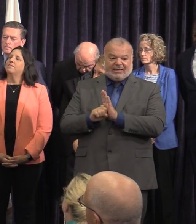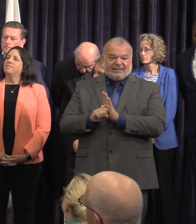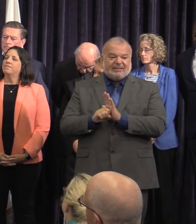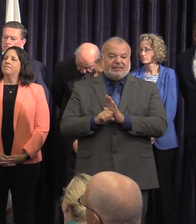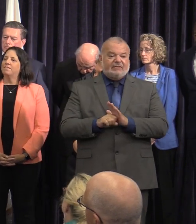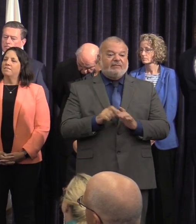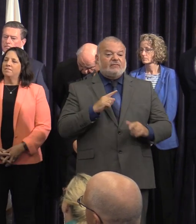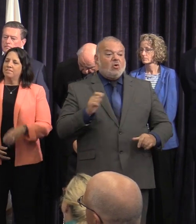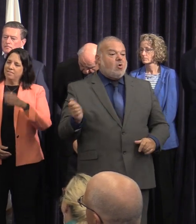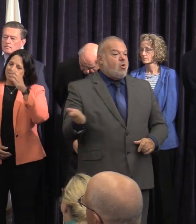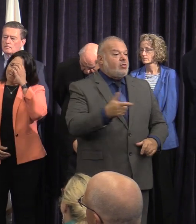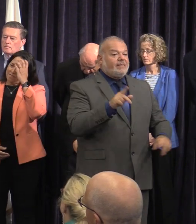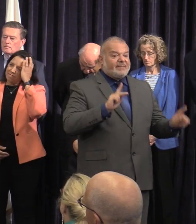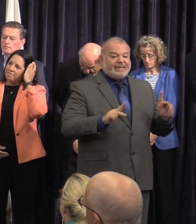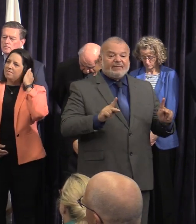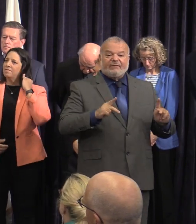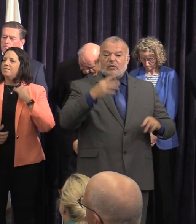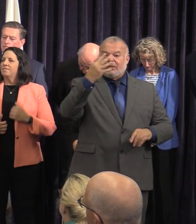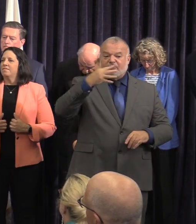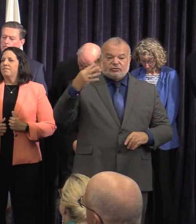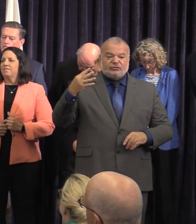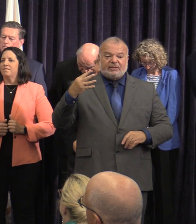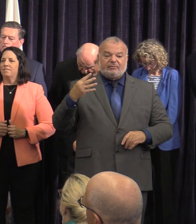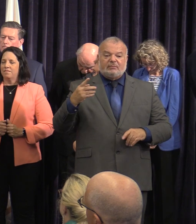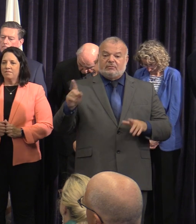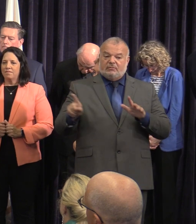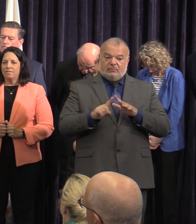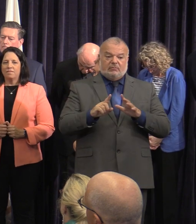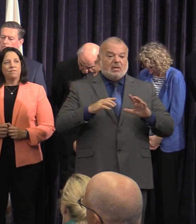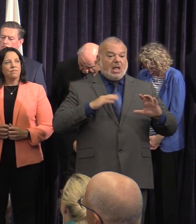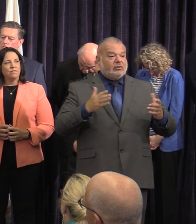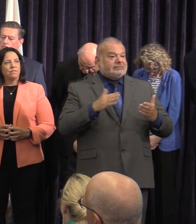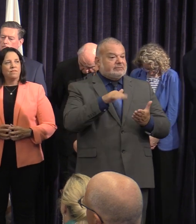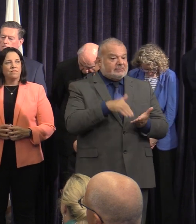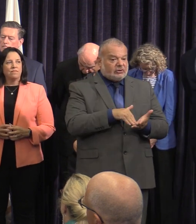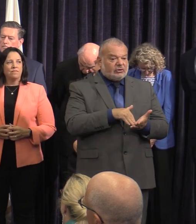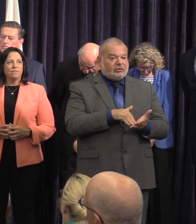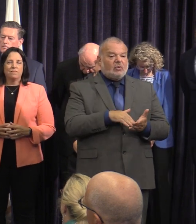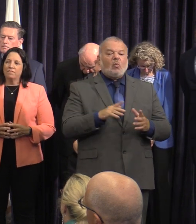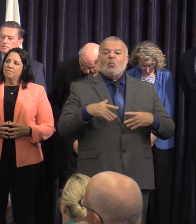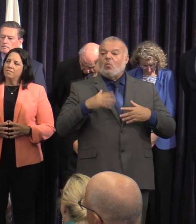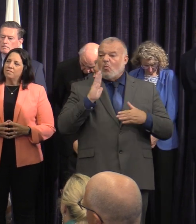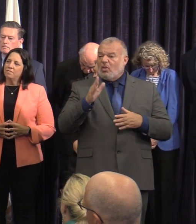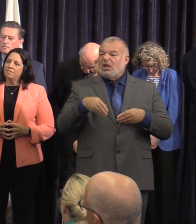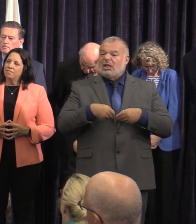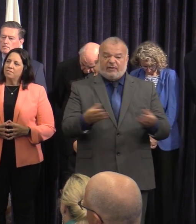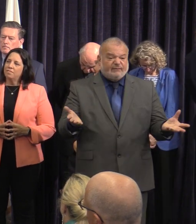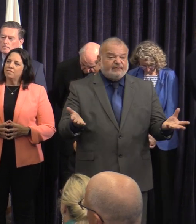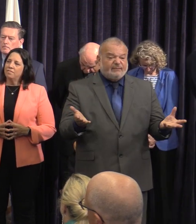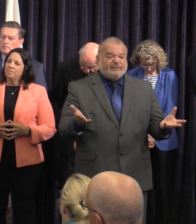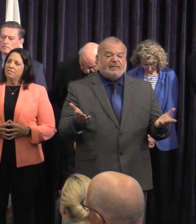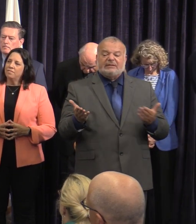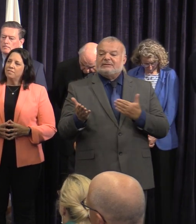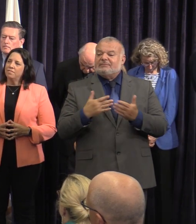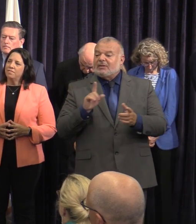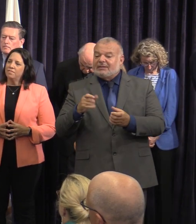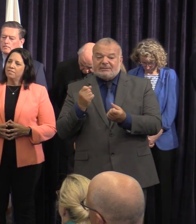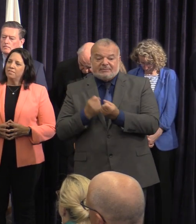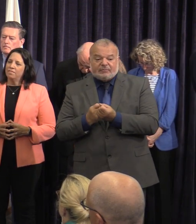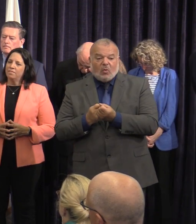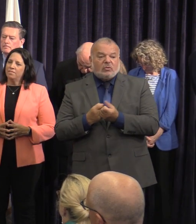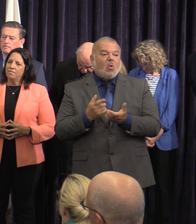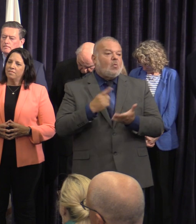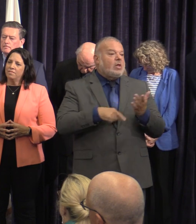all migrants that comes to us will receive the necessary support and the resource so they can begin their new lives